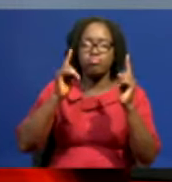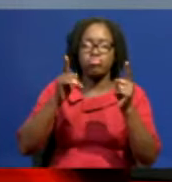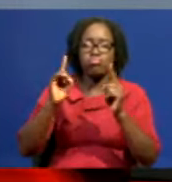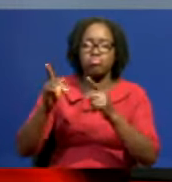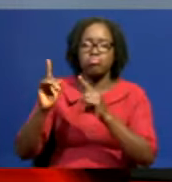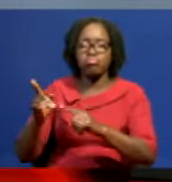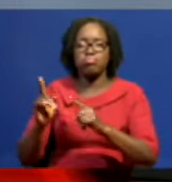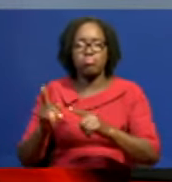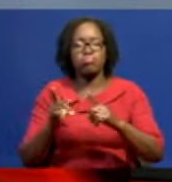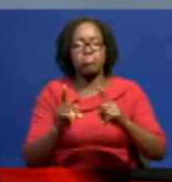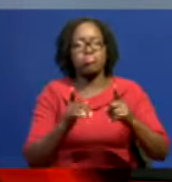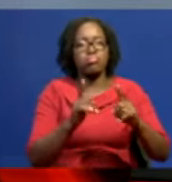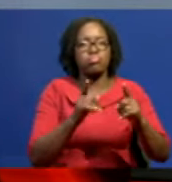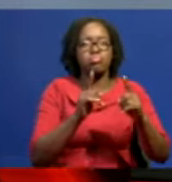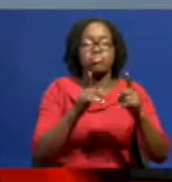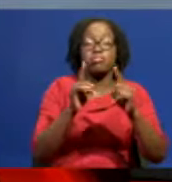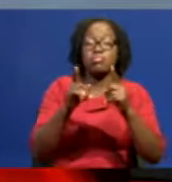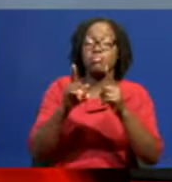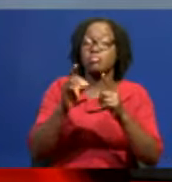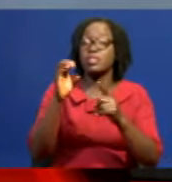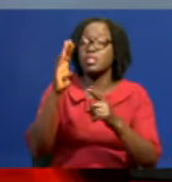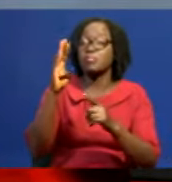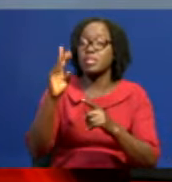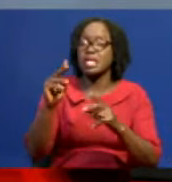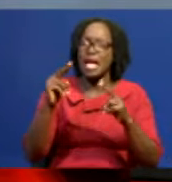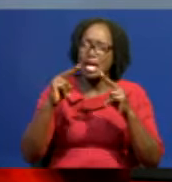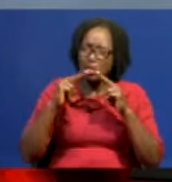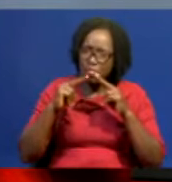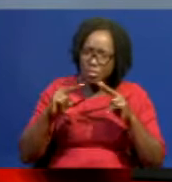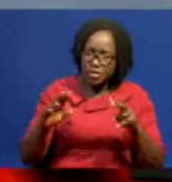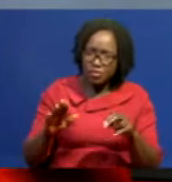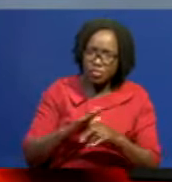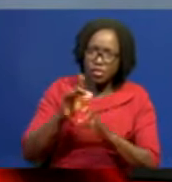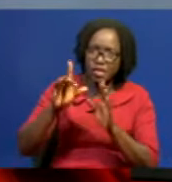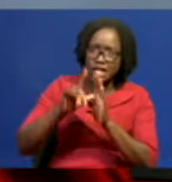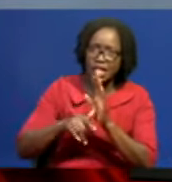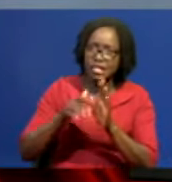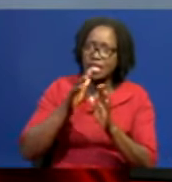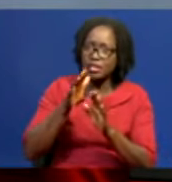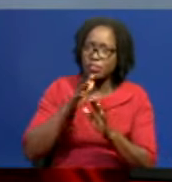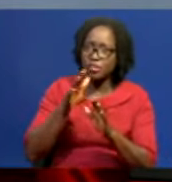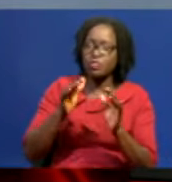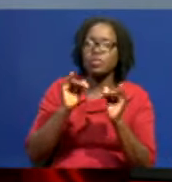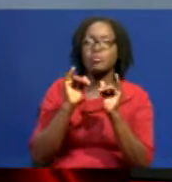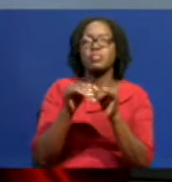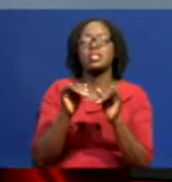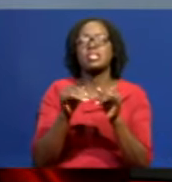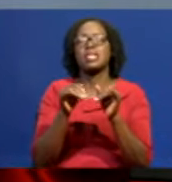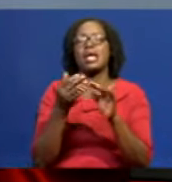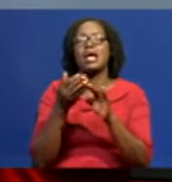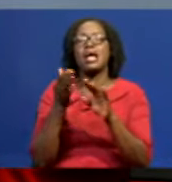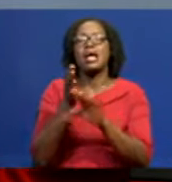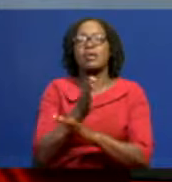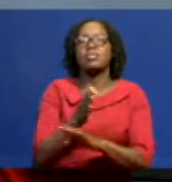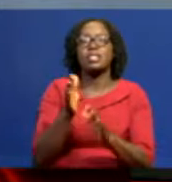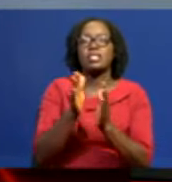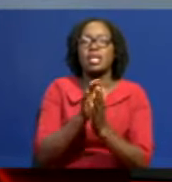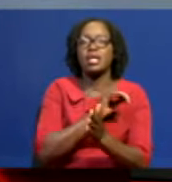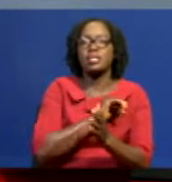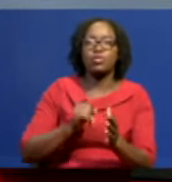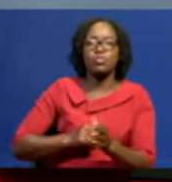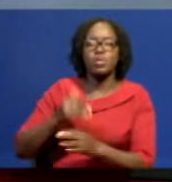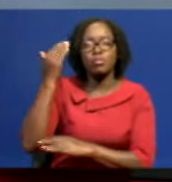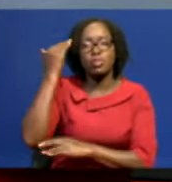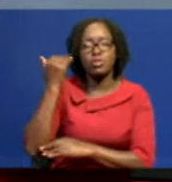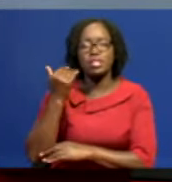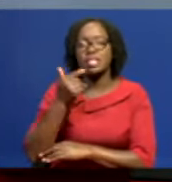business district streets in peaceful procession and later addressed the media outside the Supreme Court. They claim